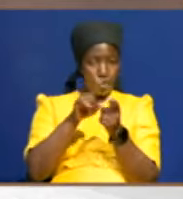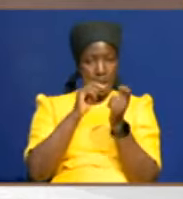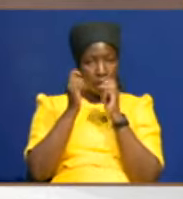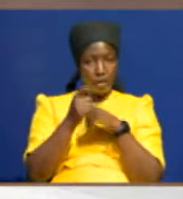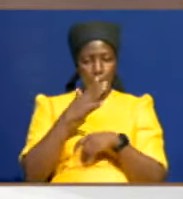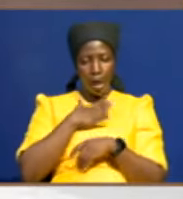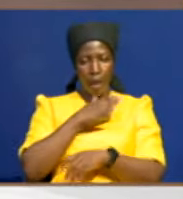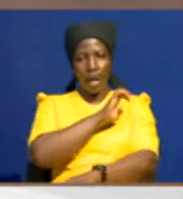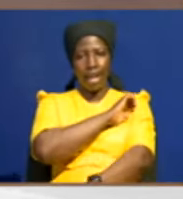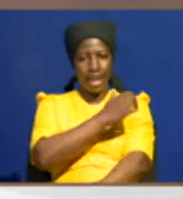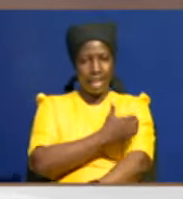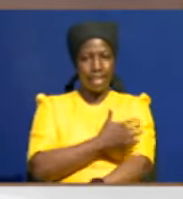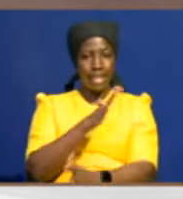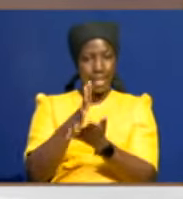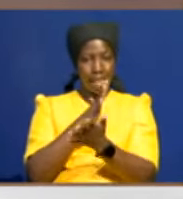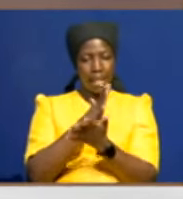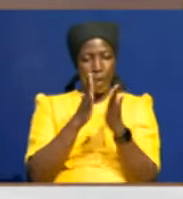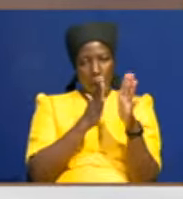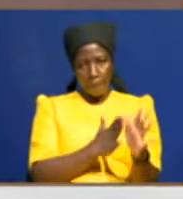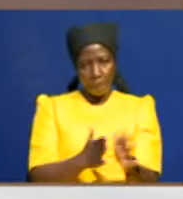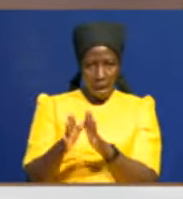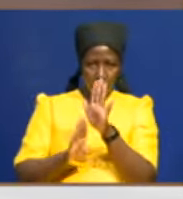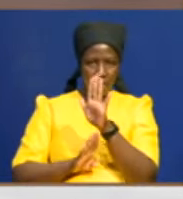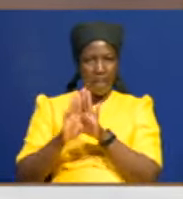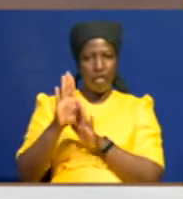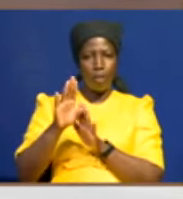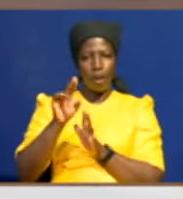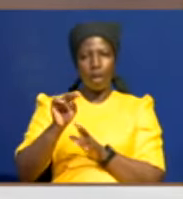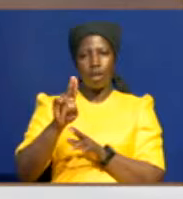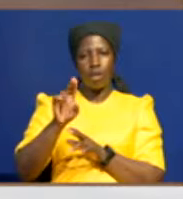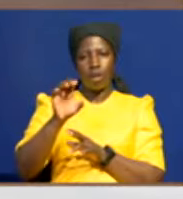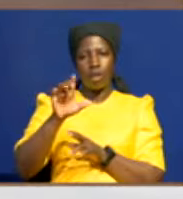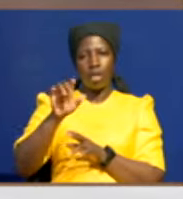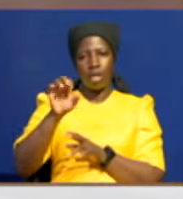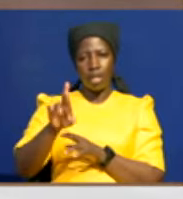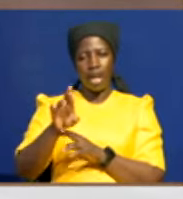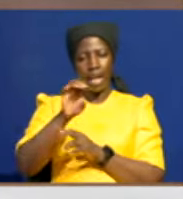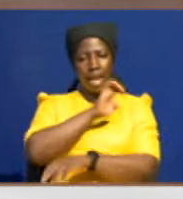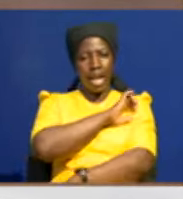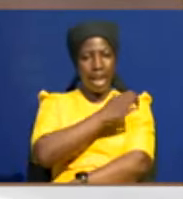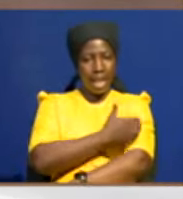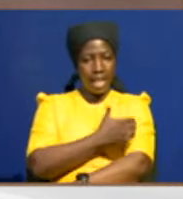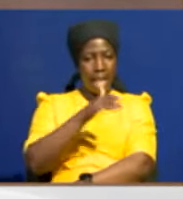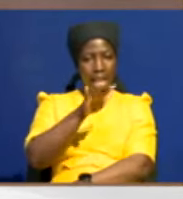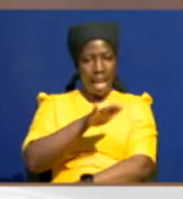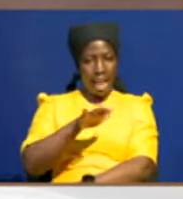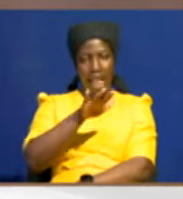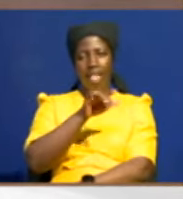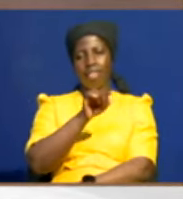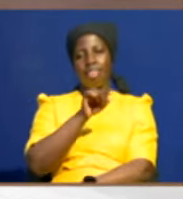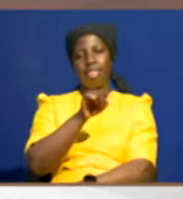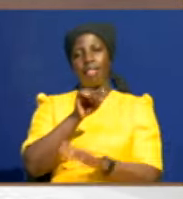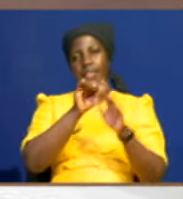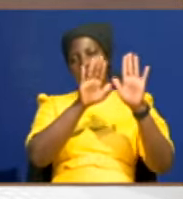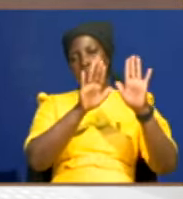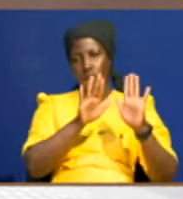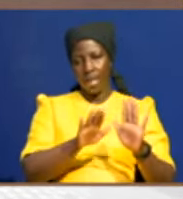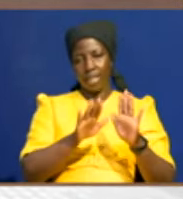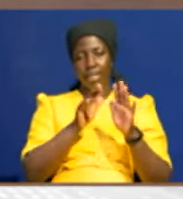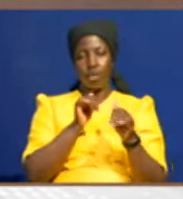sector. We plan to develop nuclear energy in Poland. This is an indispensable element